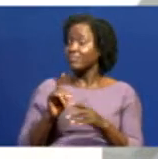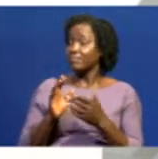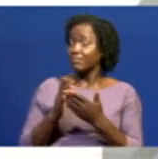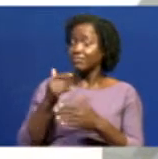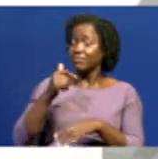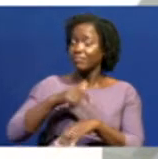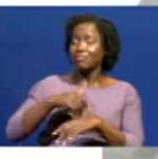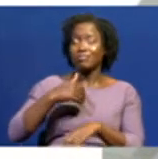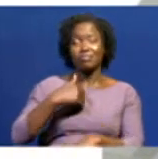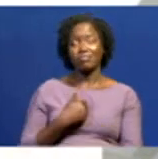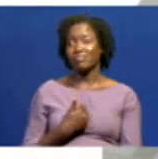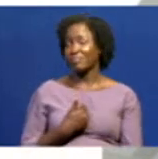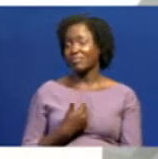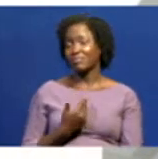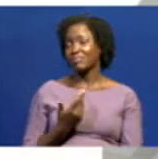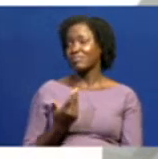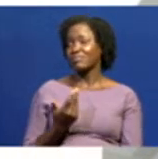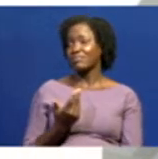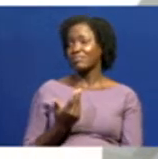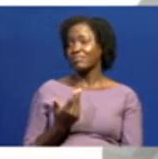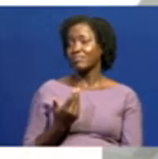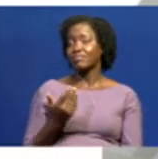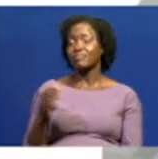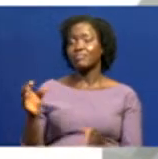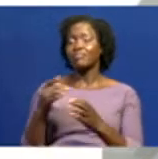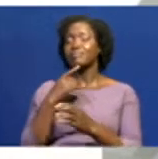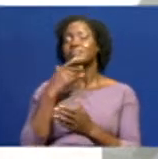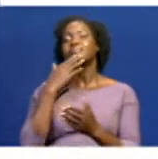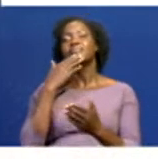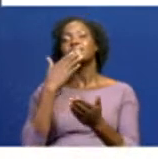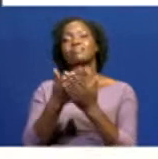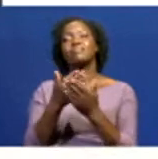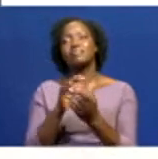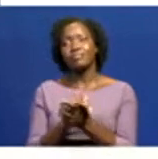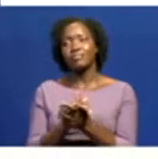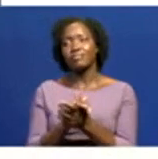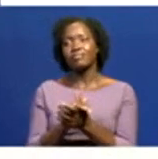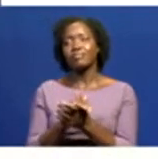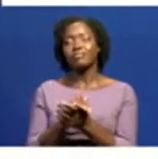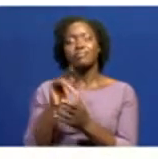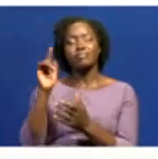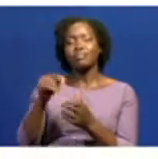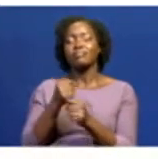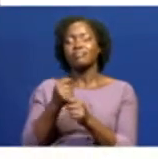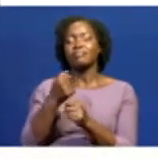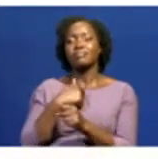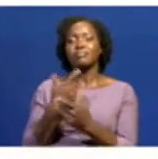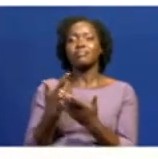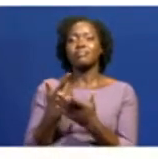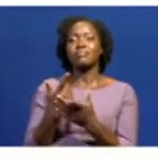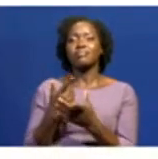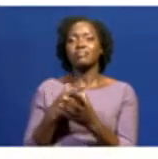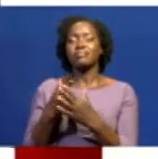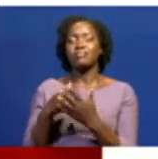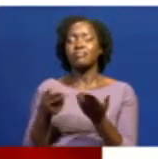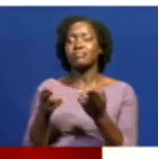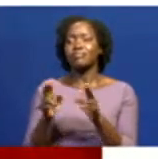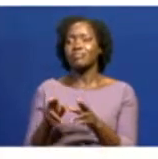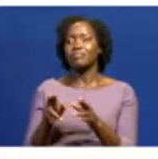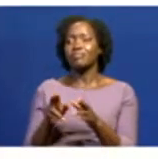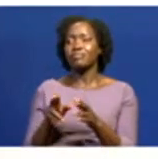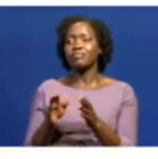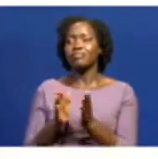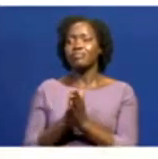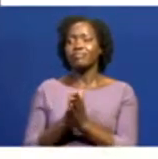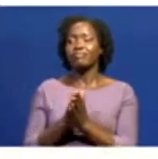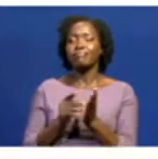tired, the organization will say, thank you very much. Yes. And are you no longer going to work for me? Then what happens is that you fall off